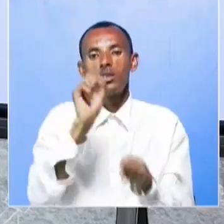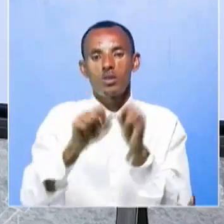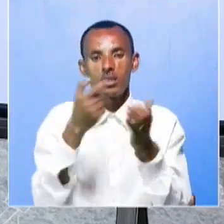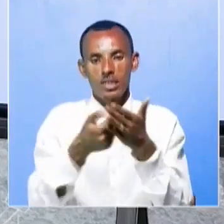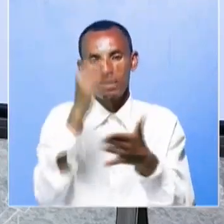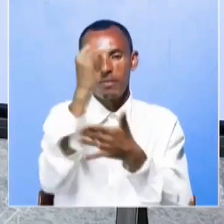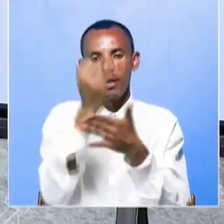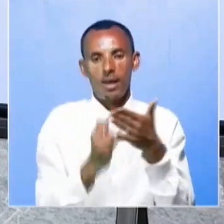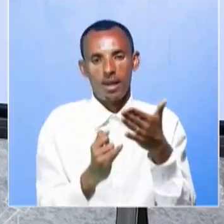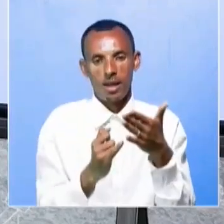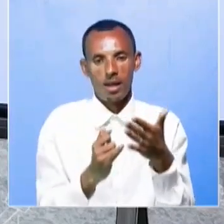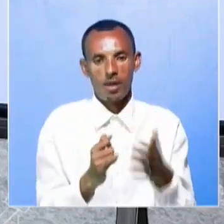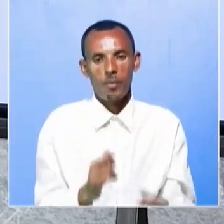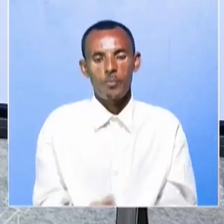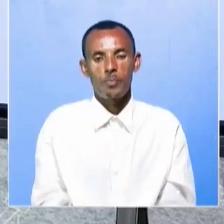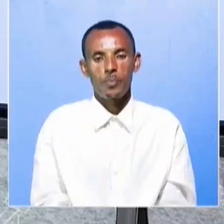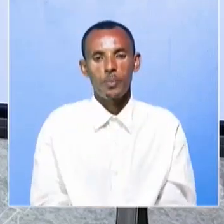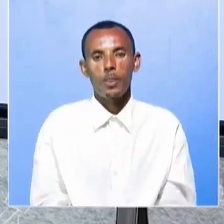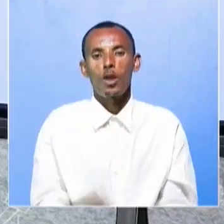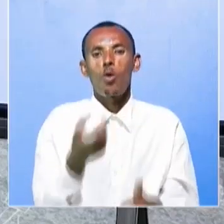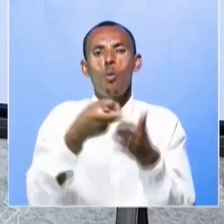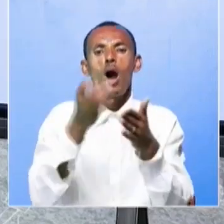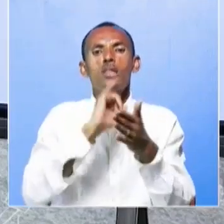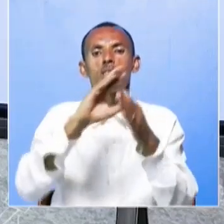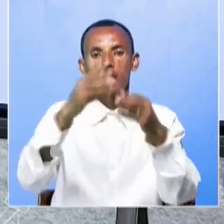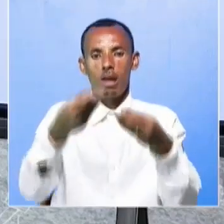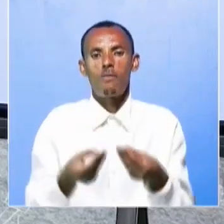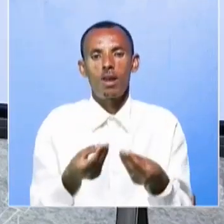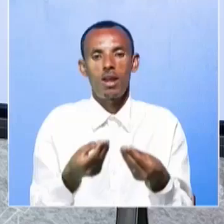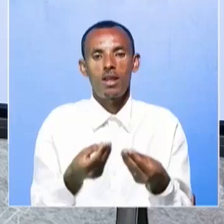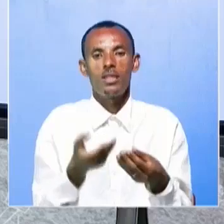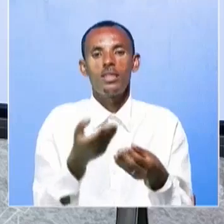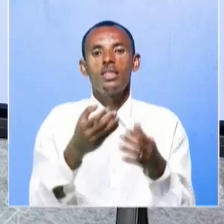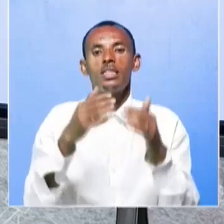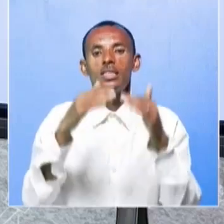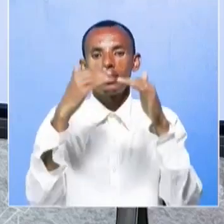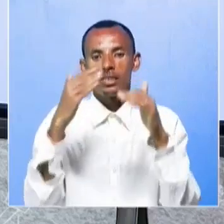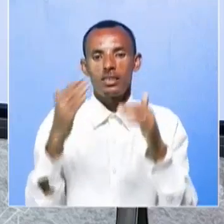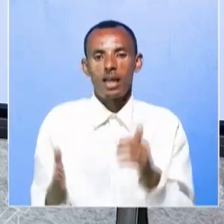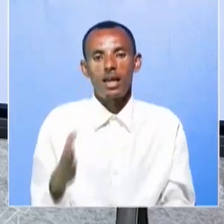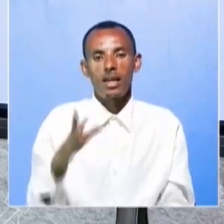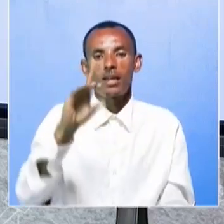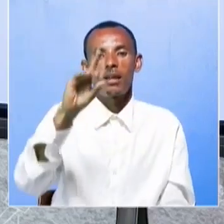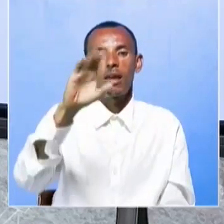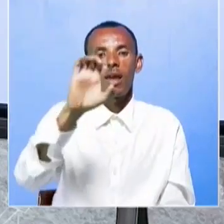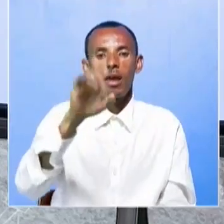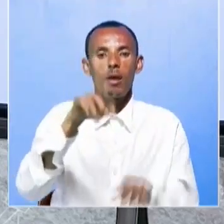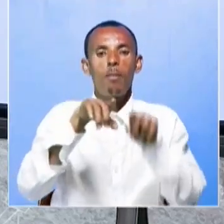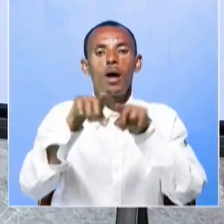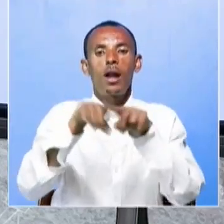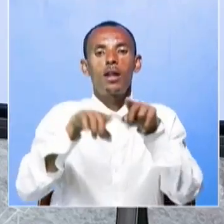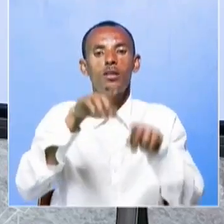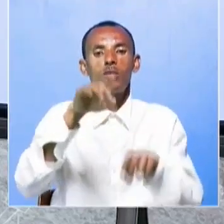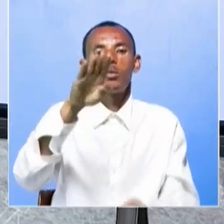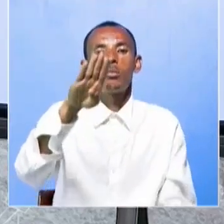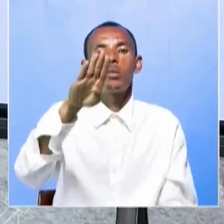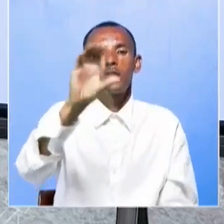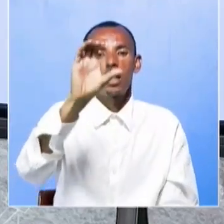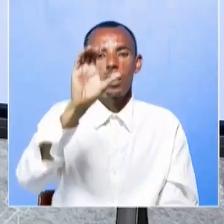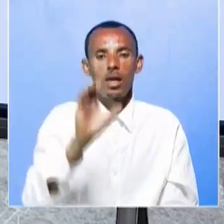this figure, what is given, the side DE is parallel to BC,